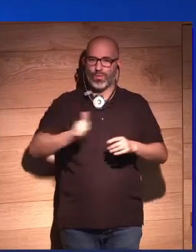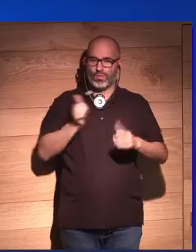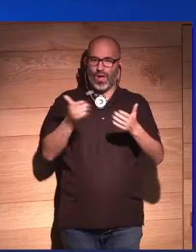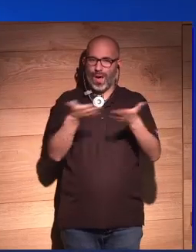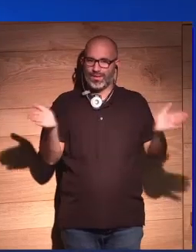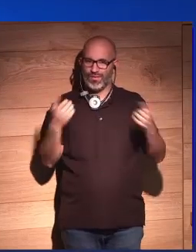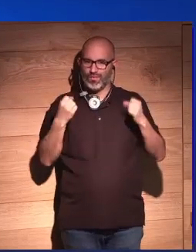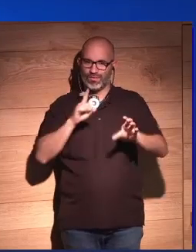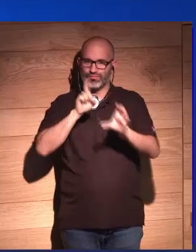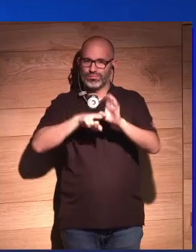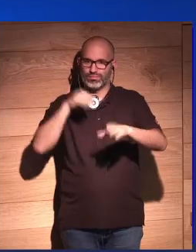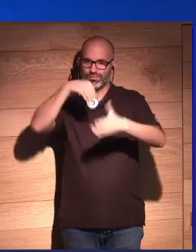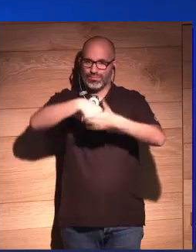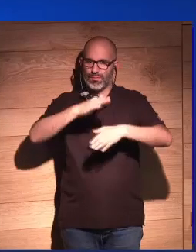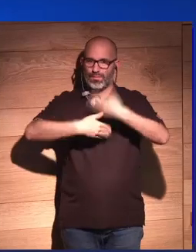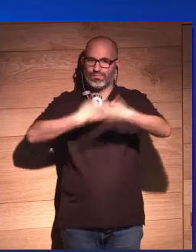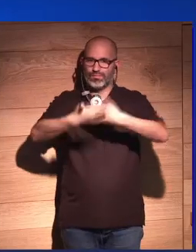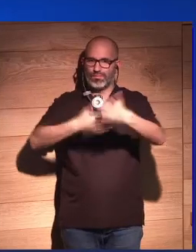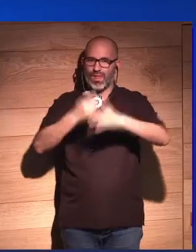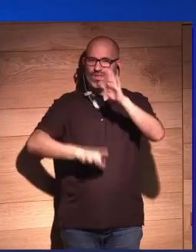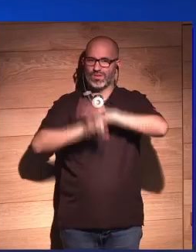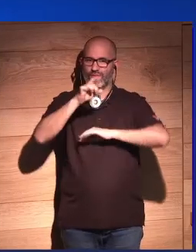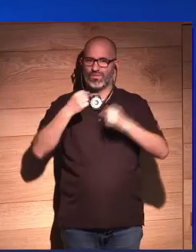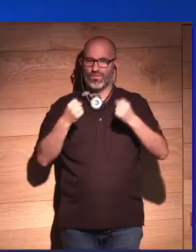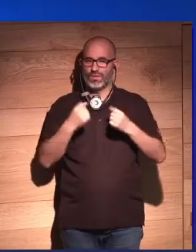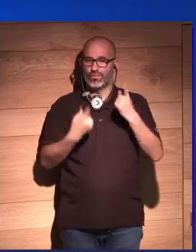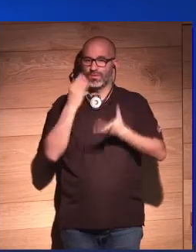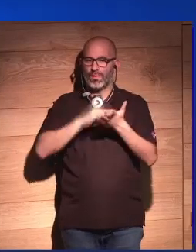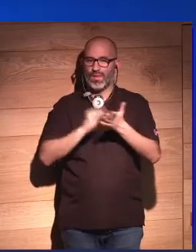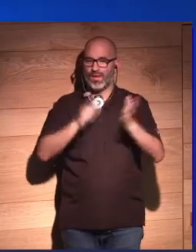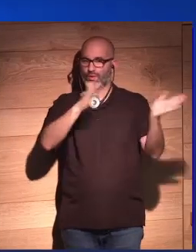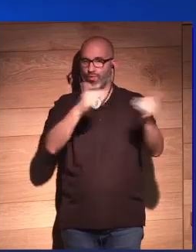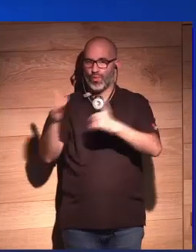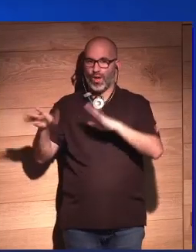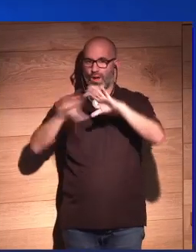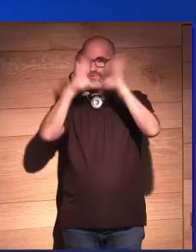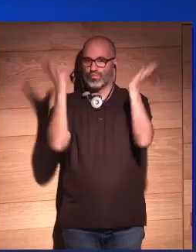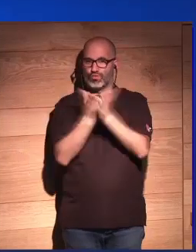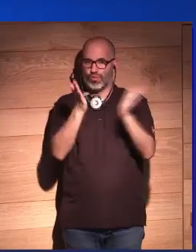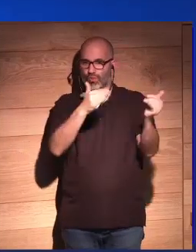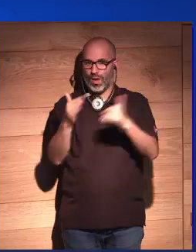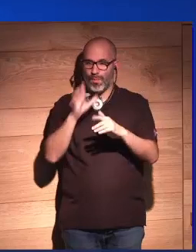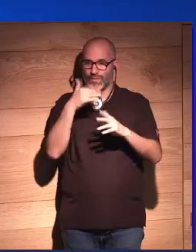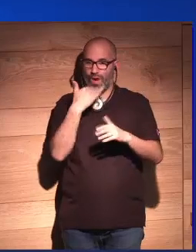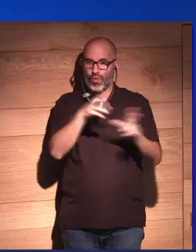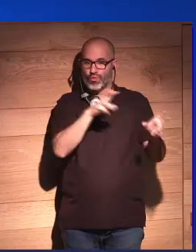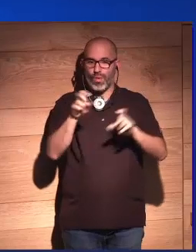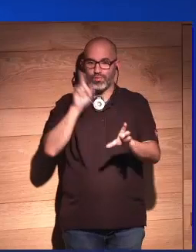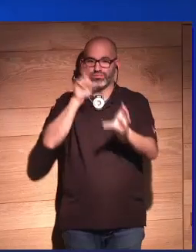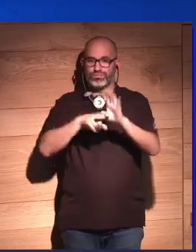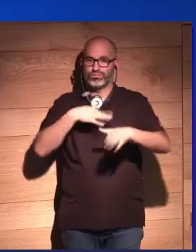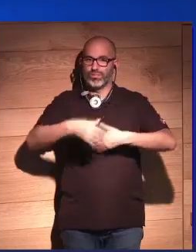fully develop themselves that may not exist in the world. So when you have something brand new, it's very exciting, it's